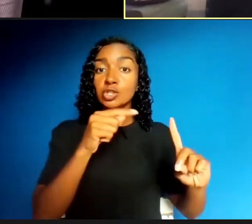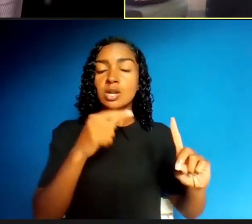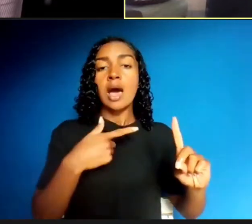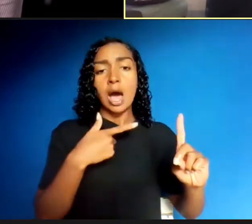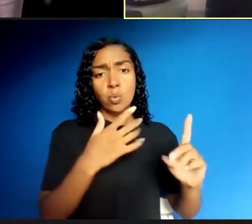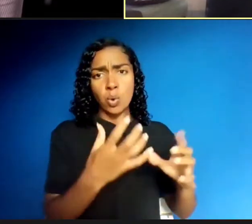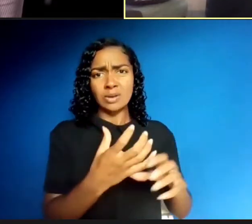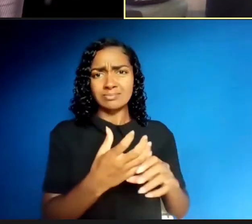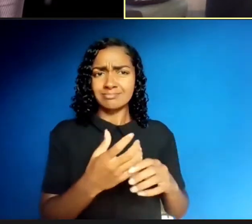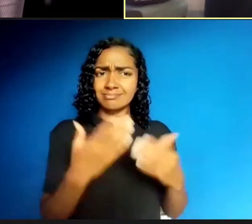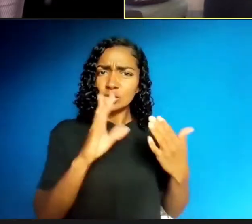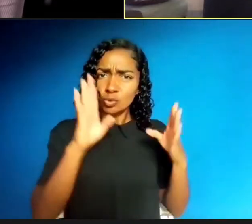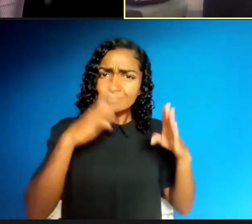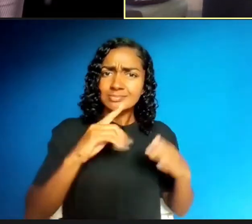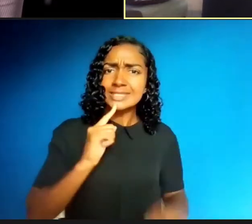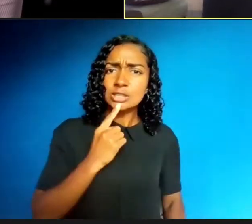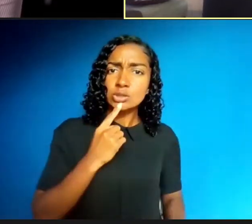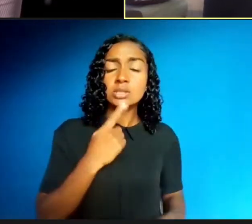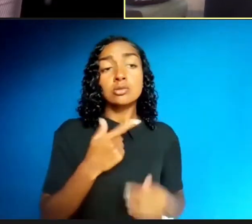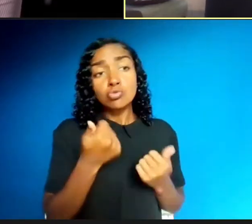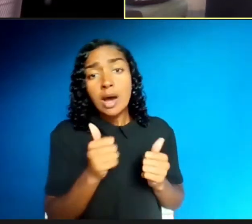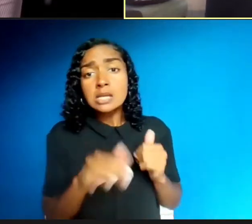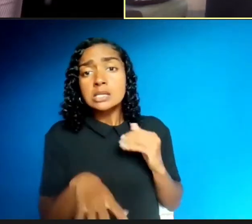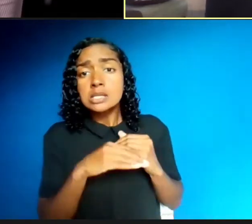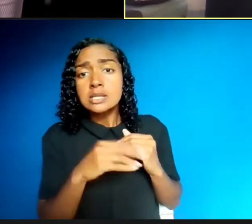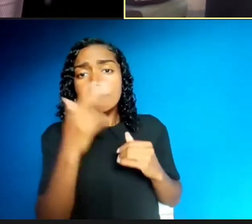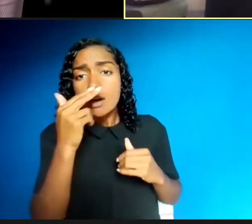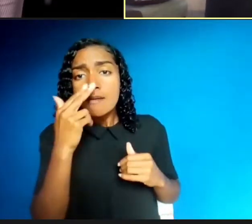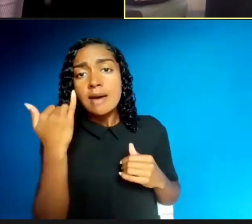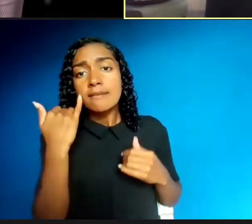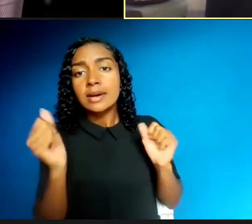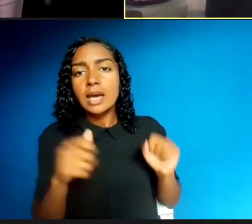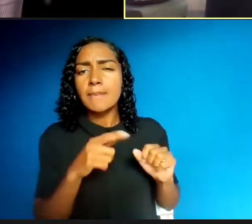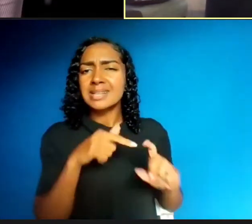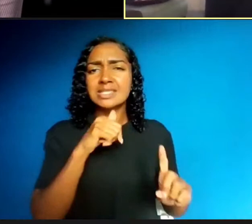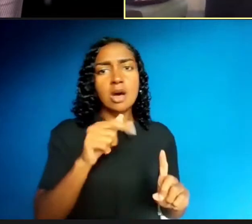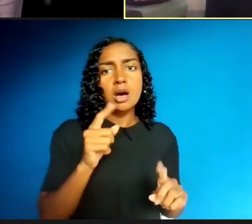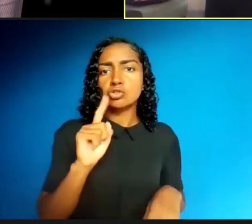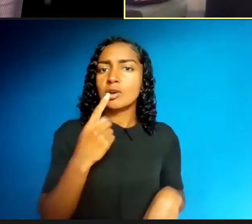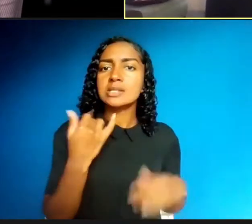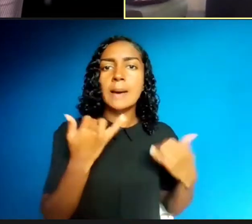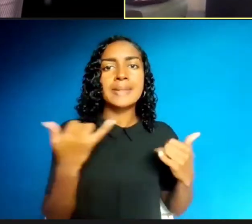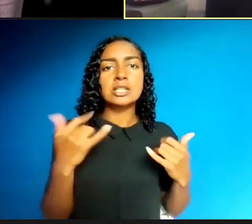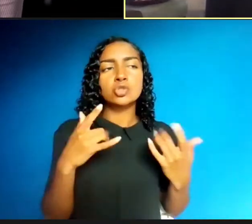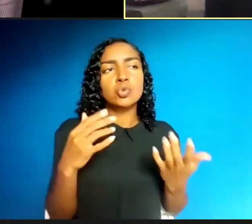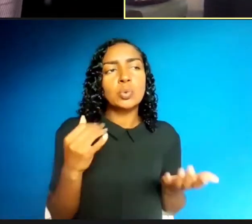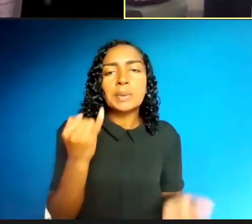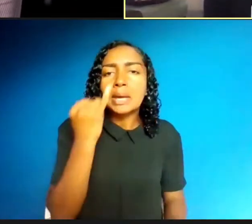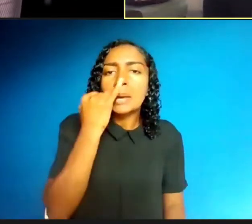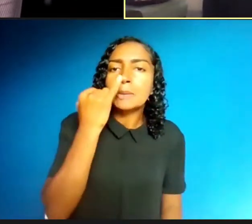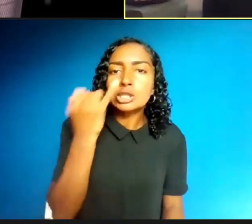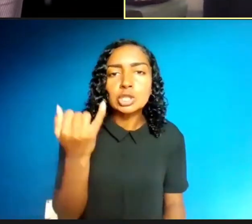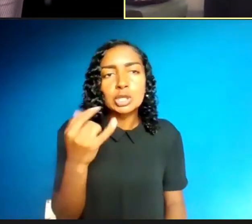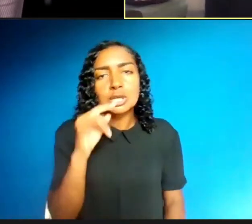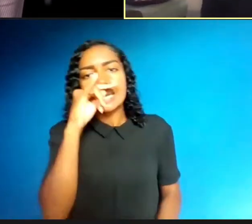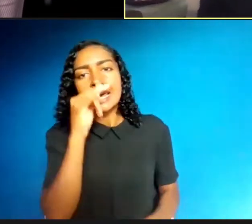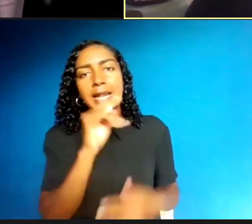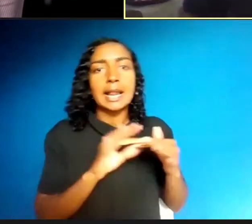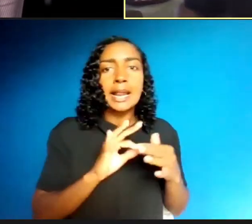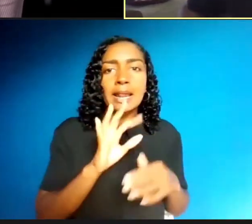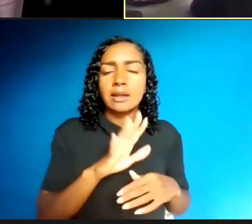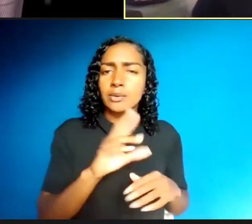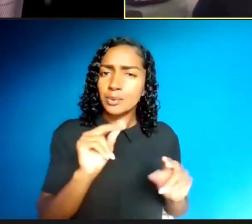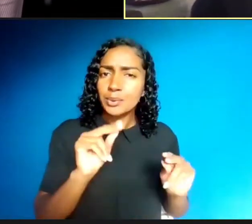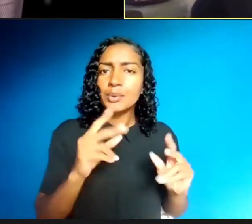funny if I can, but it's also not. It's not a place to just have to be immature. But yeah, I certainly, as a comedian, have a